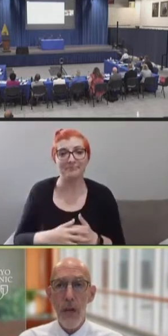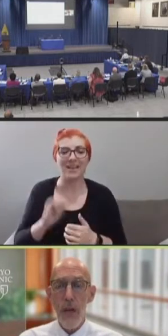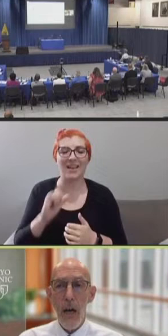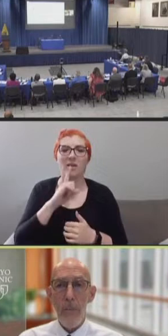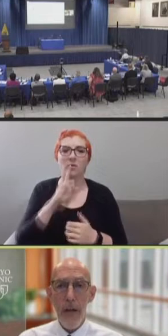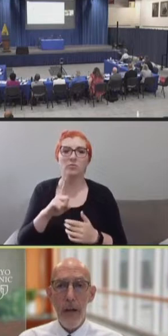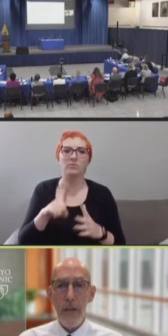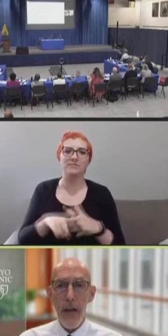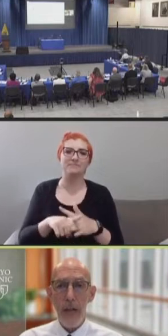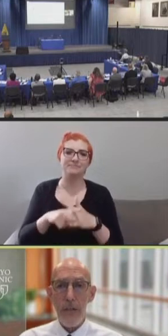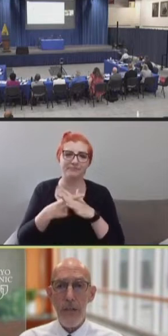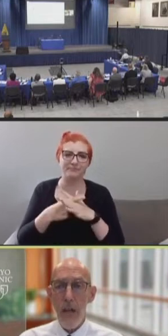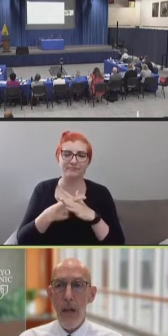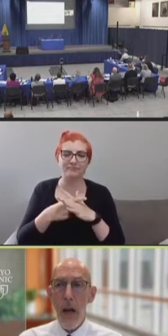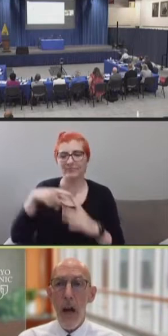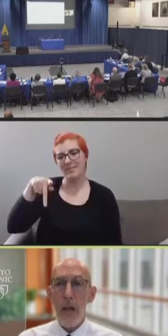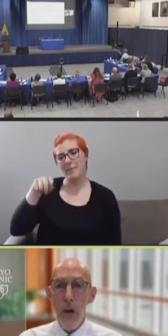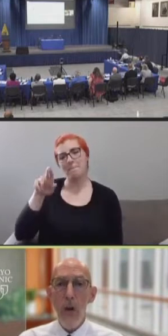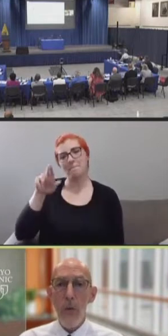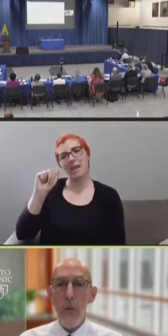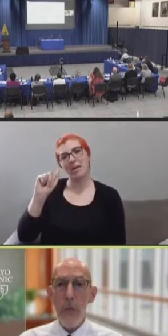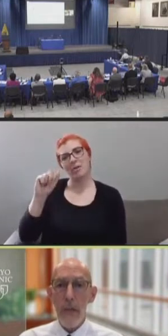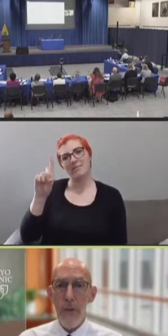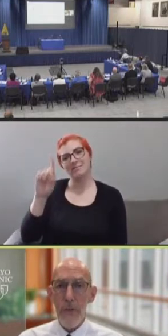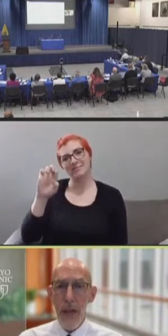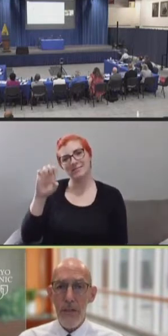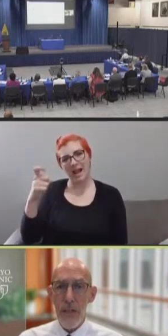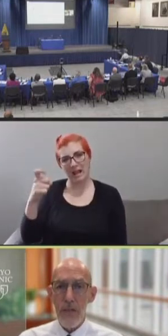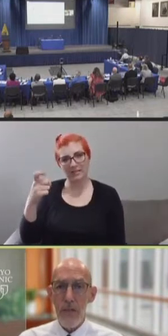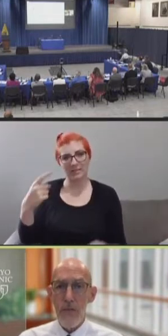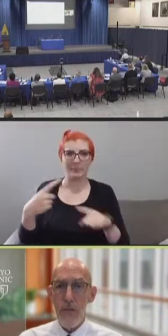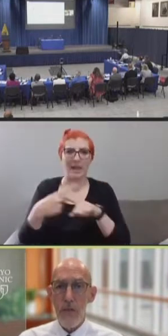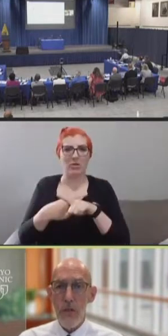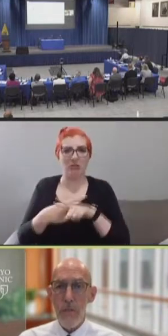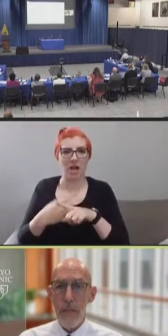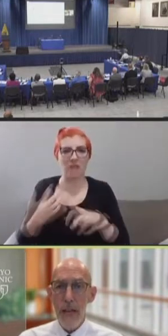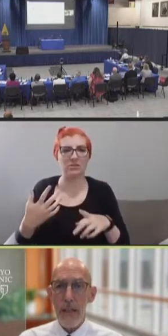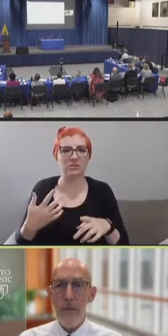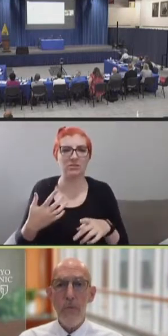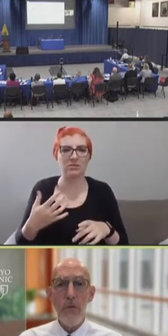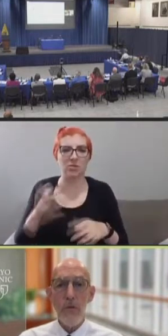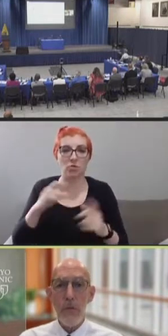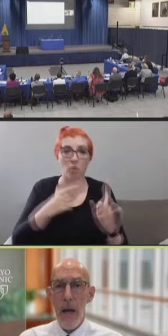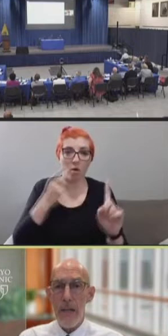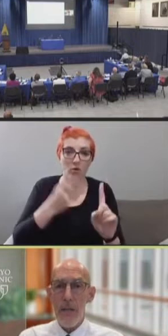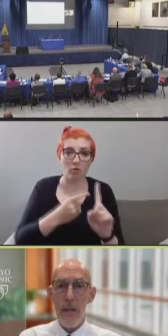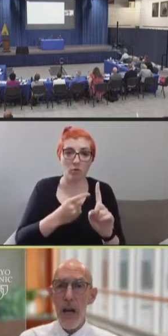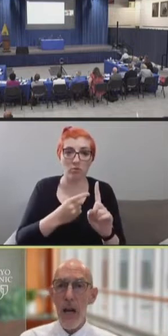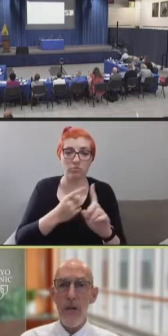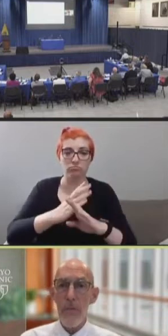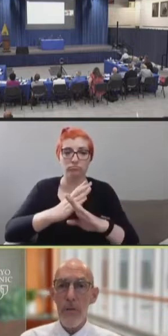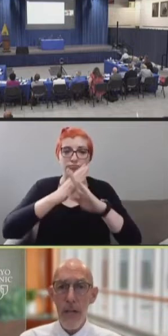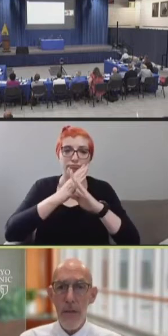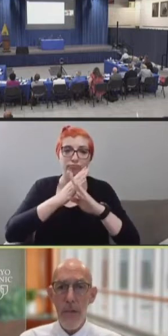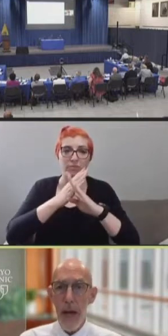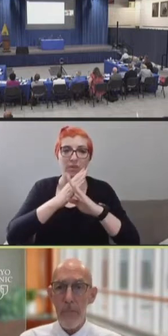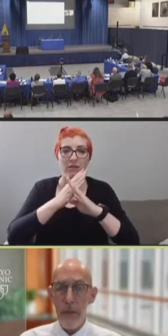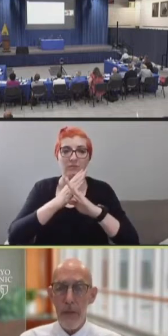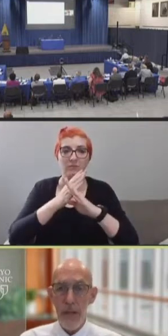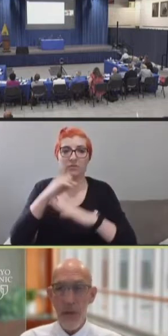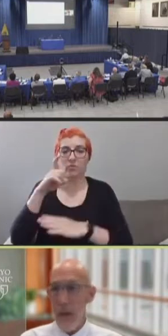introduces a paradox. Our goal when we give a vaccine is to induce protective immune responses in 100% of